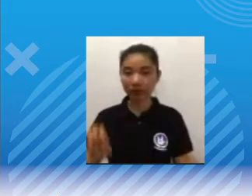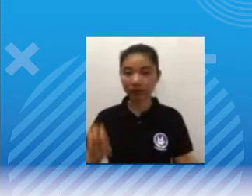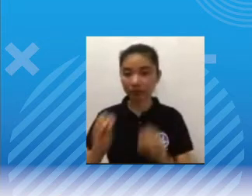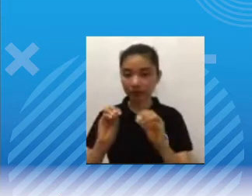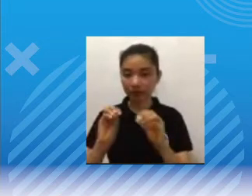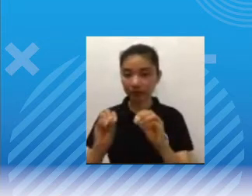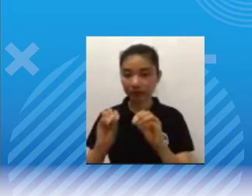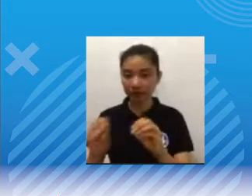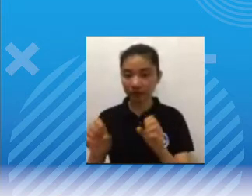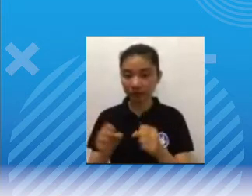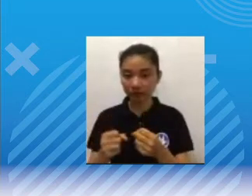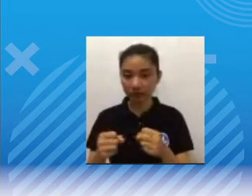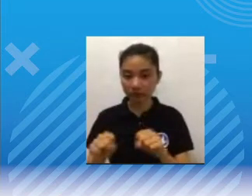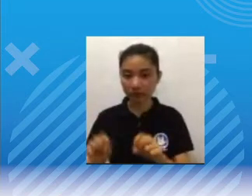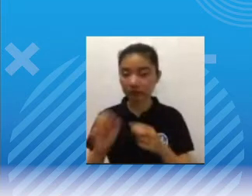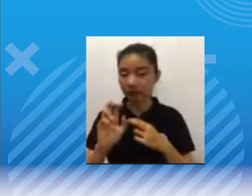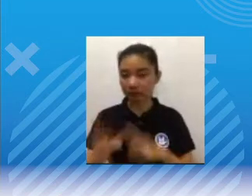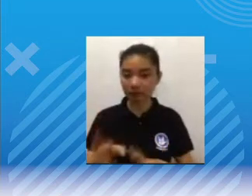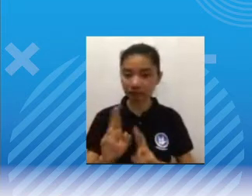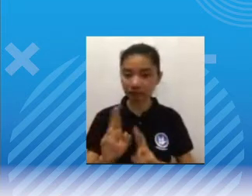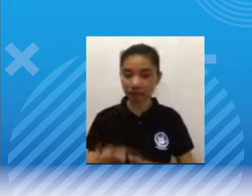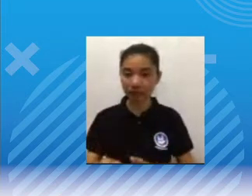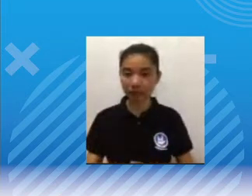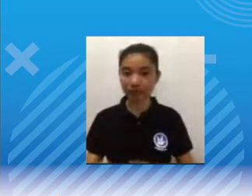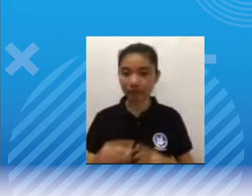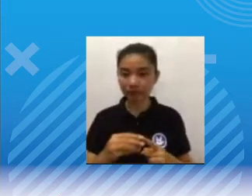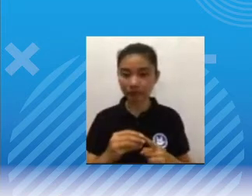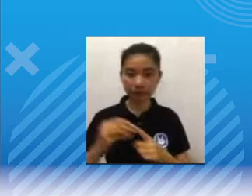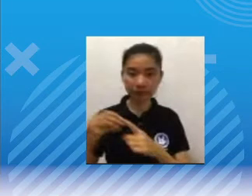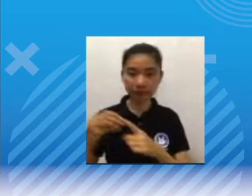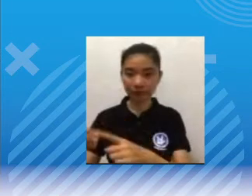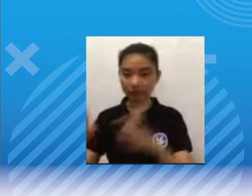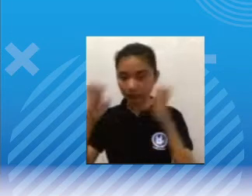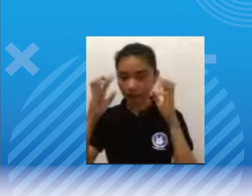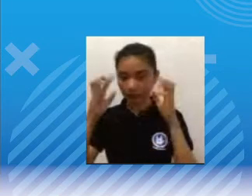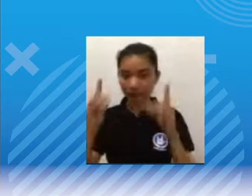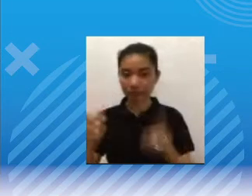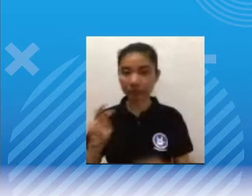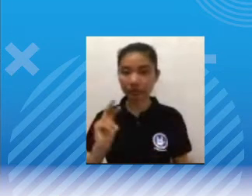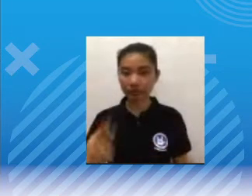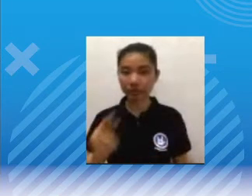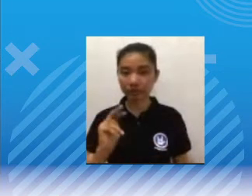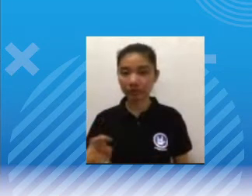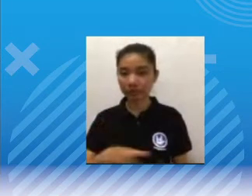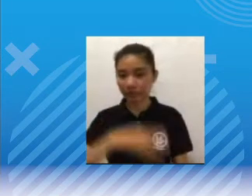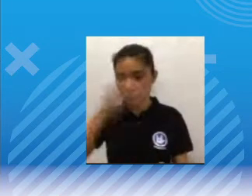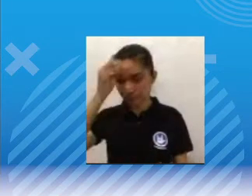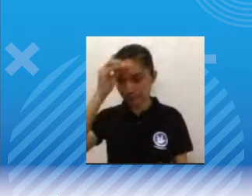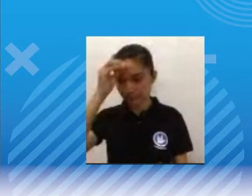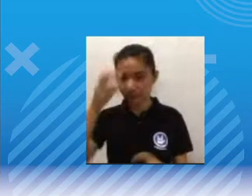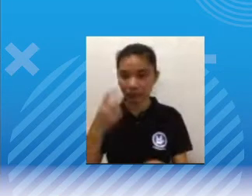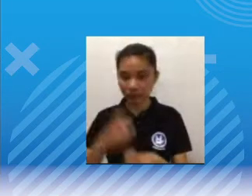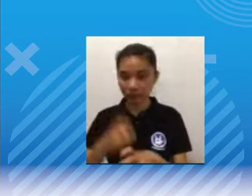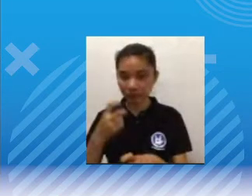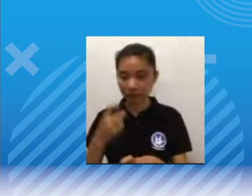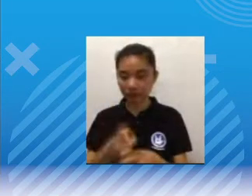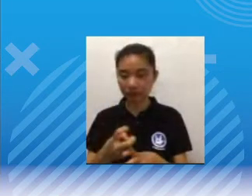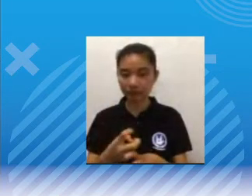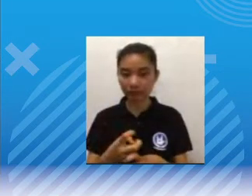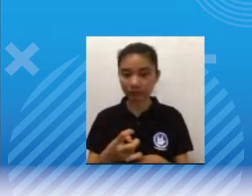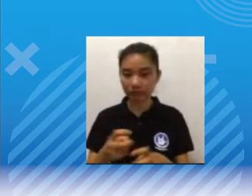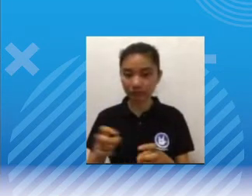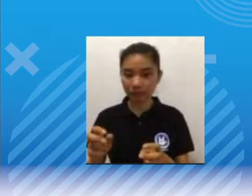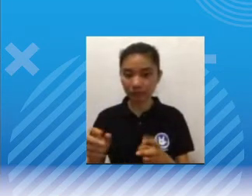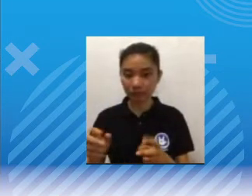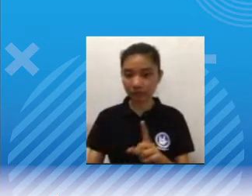special educational needs of learners in difficult circumstances, including geographic isolation, chronic illness,